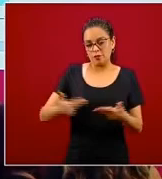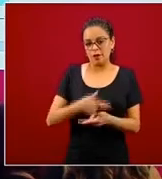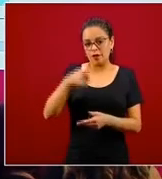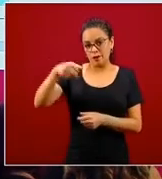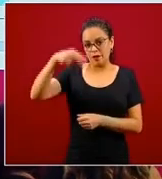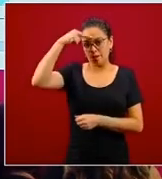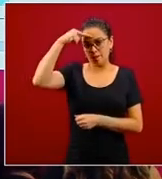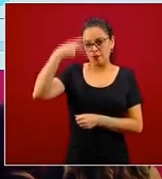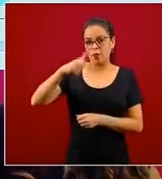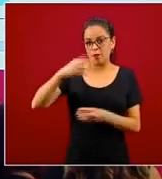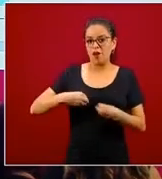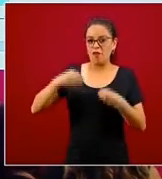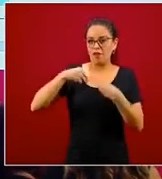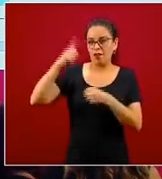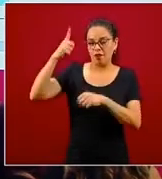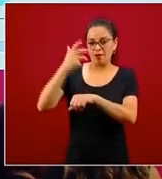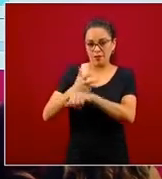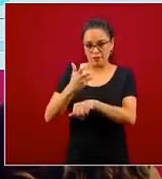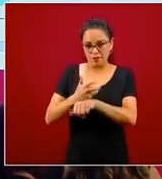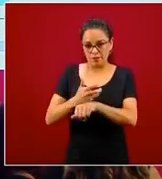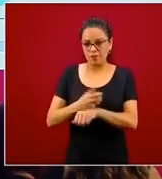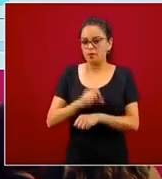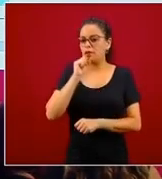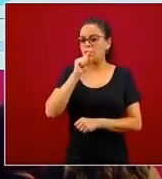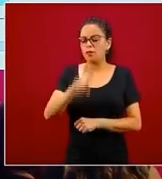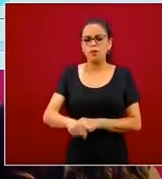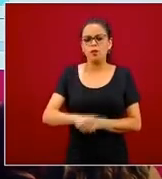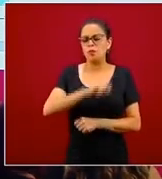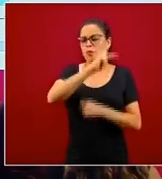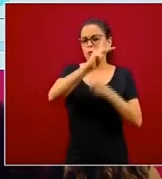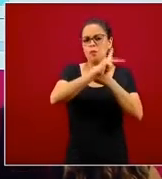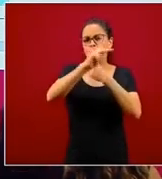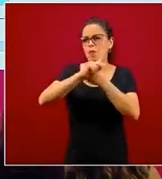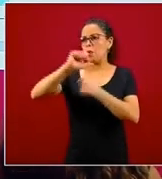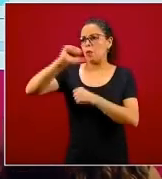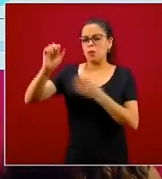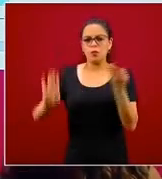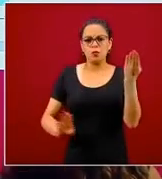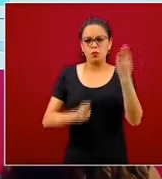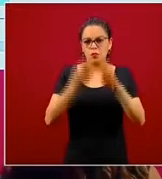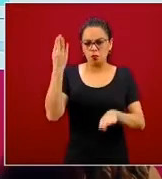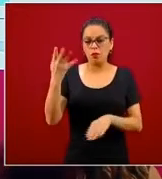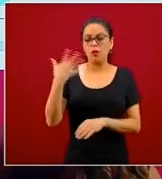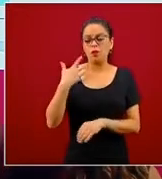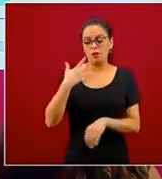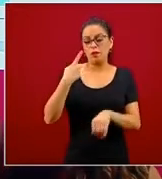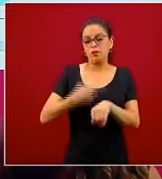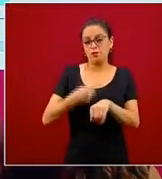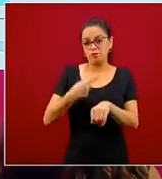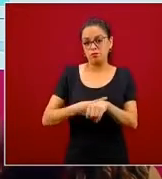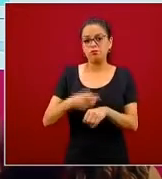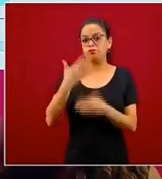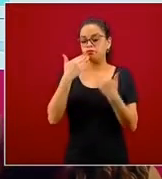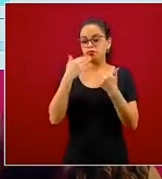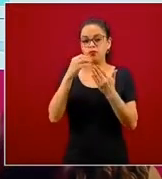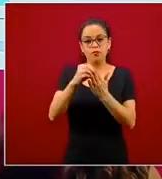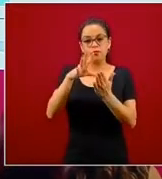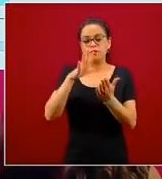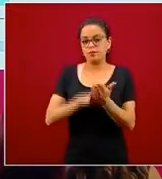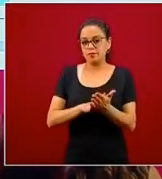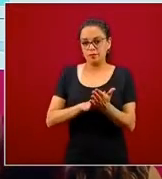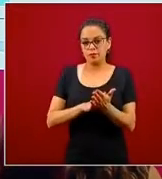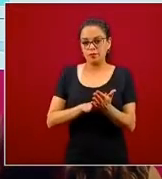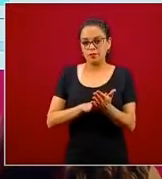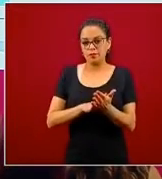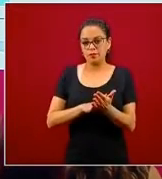have also people from Mexico, and it could happen like anywhere around the world. There are cases